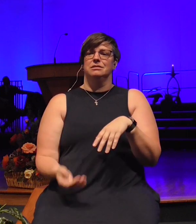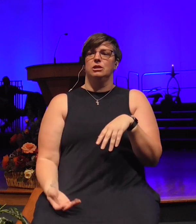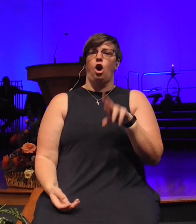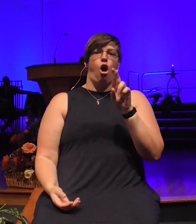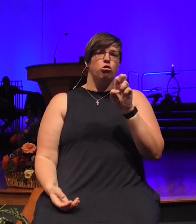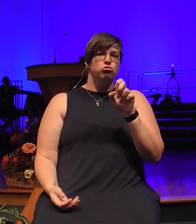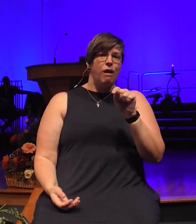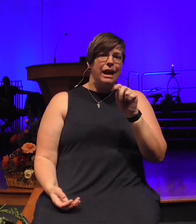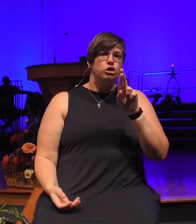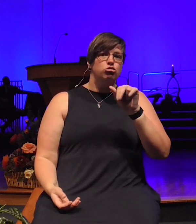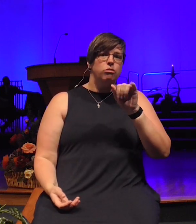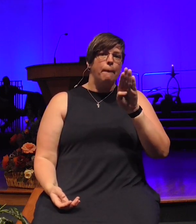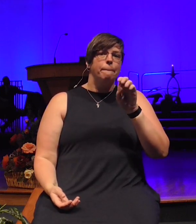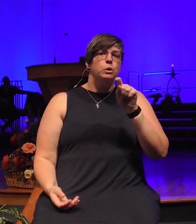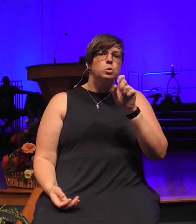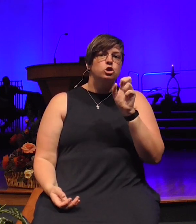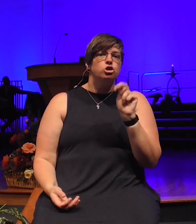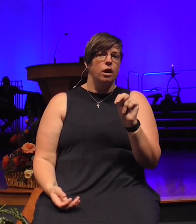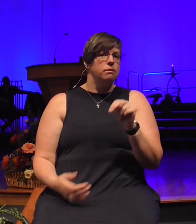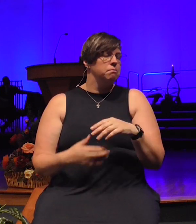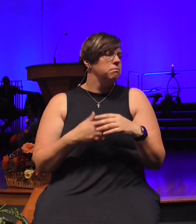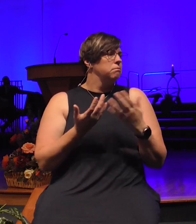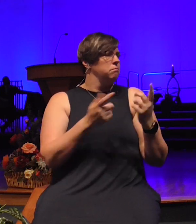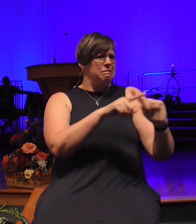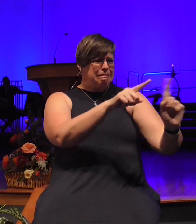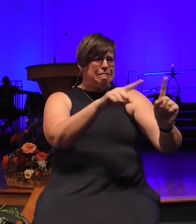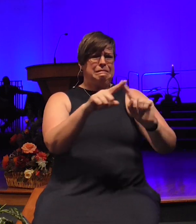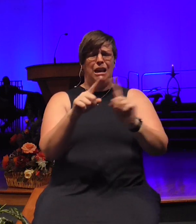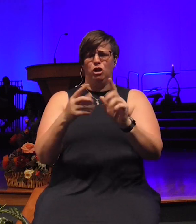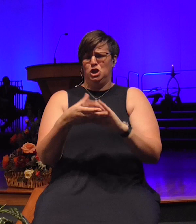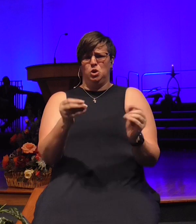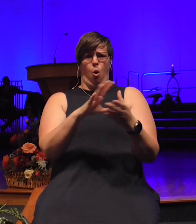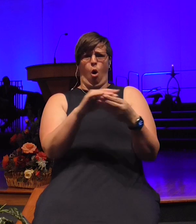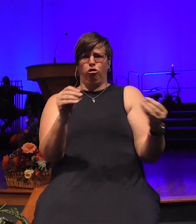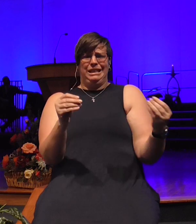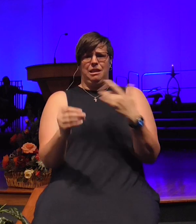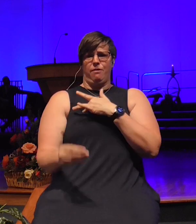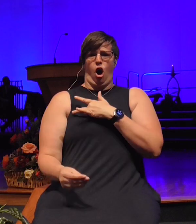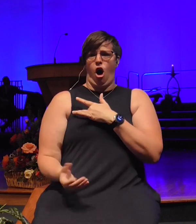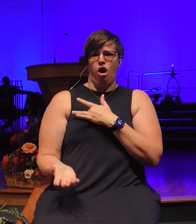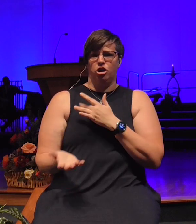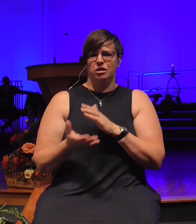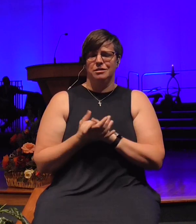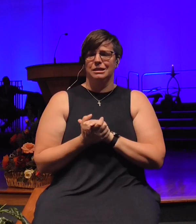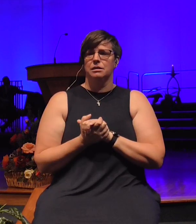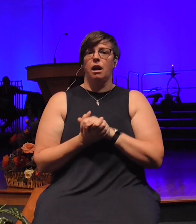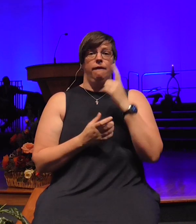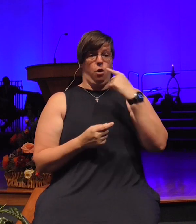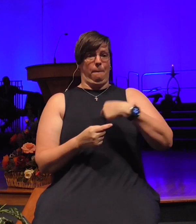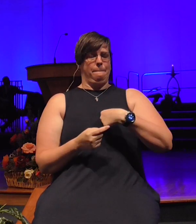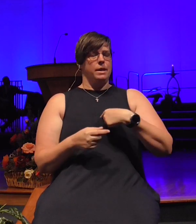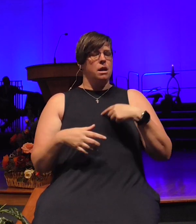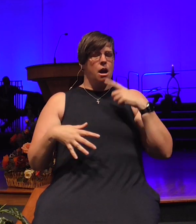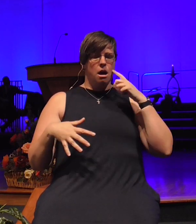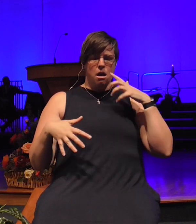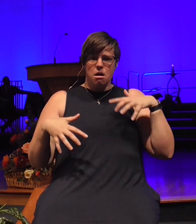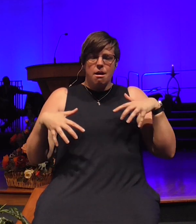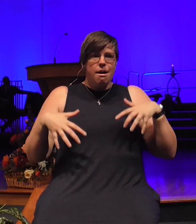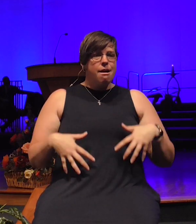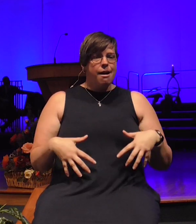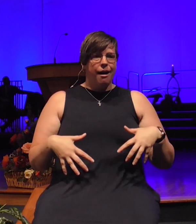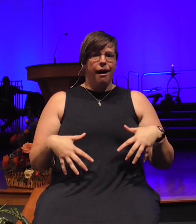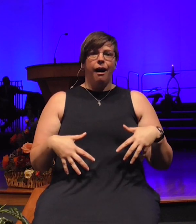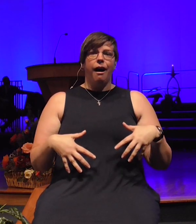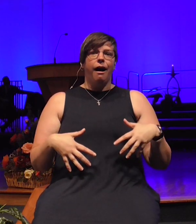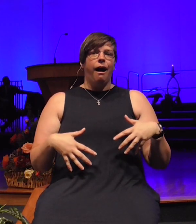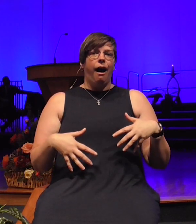retribution. Stories of the heart and stories of transcendence. And for me, it was an amazing thing